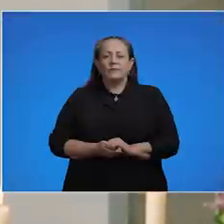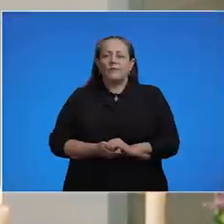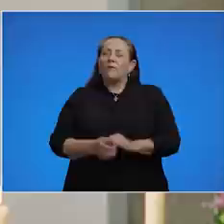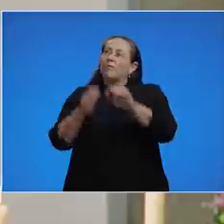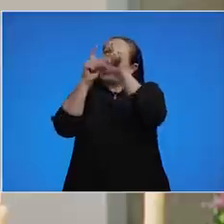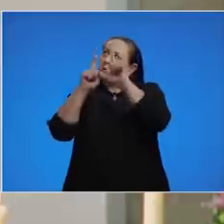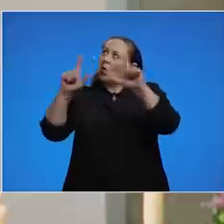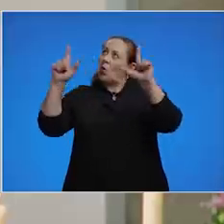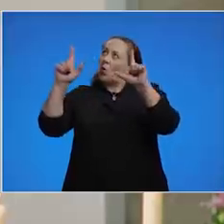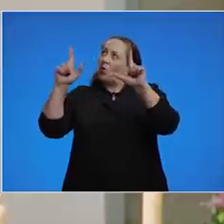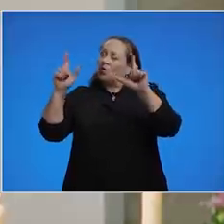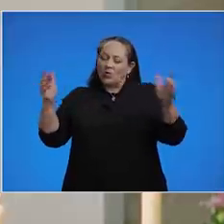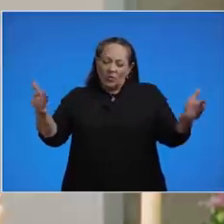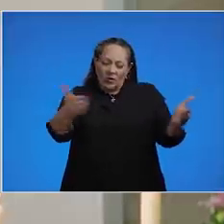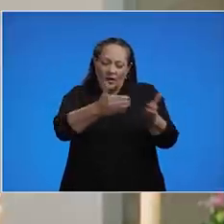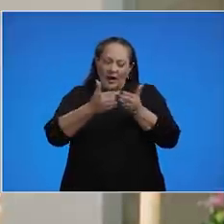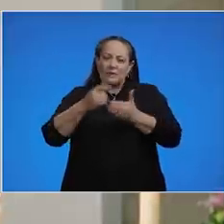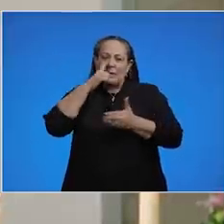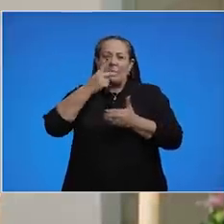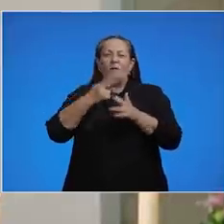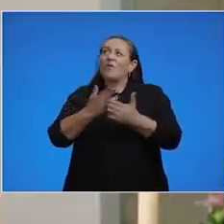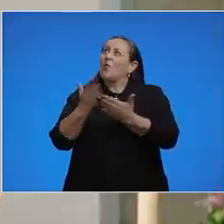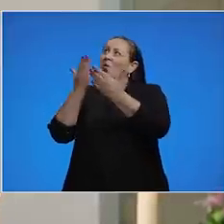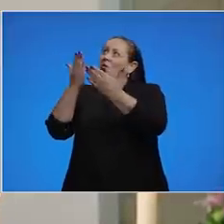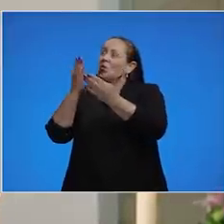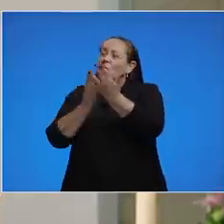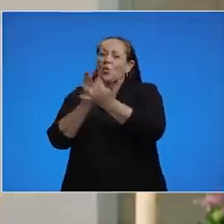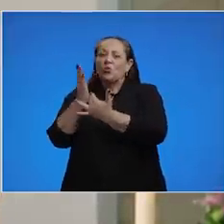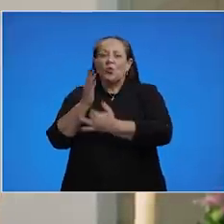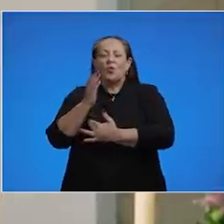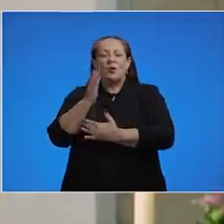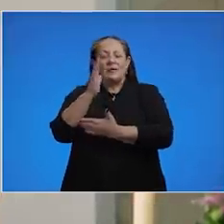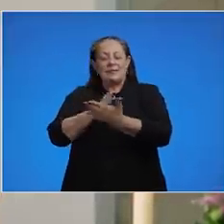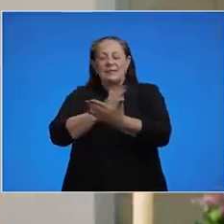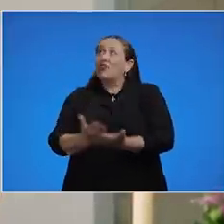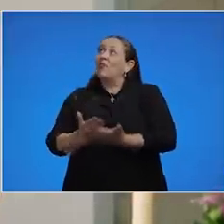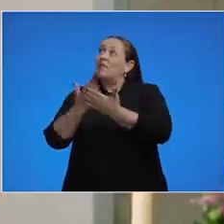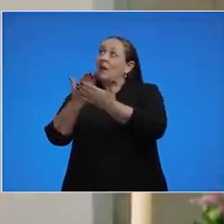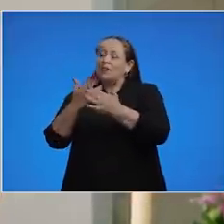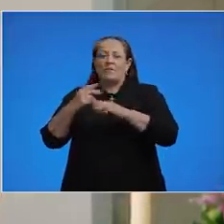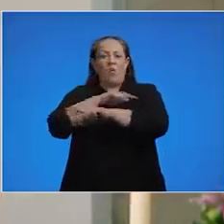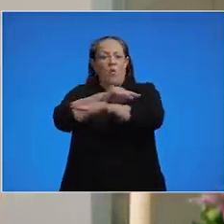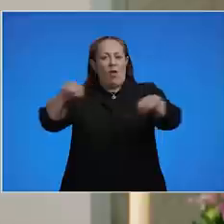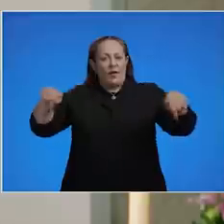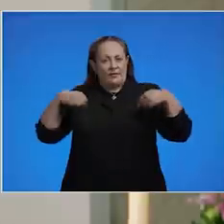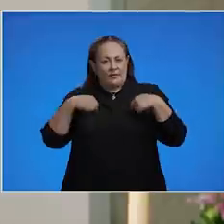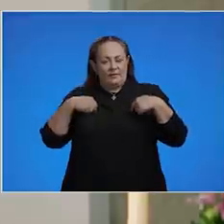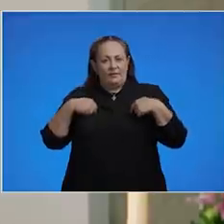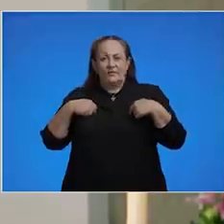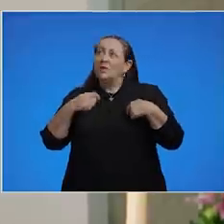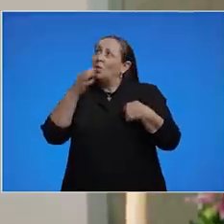O Lord, who gained for yourself a people by adoption through the one sacrifice offered once for